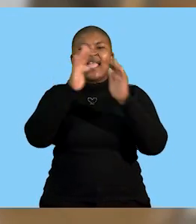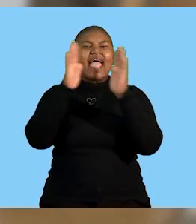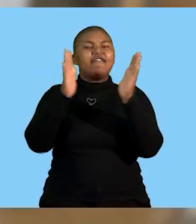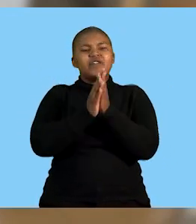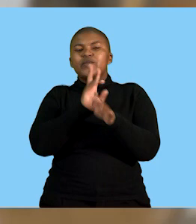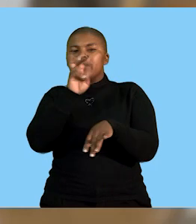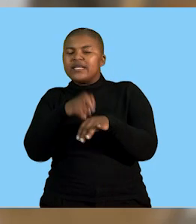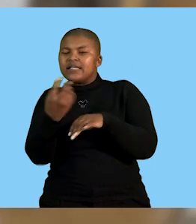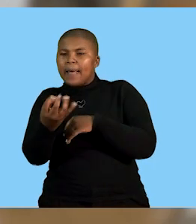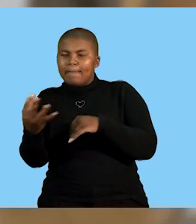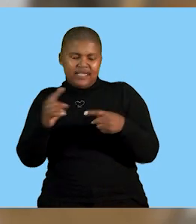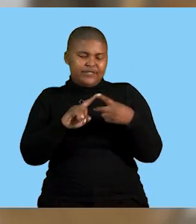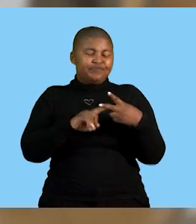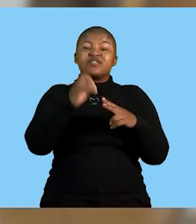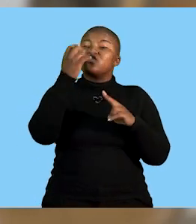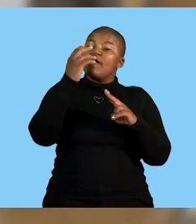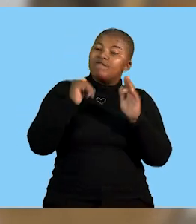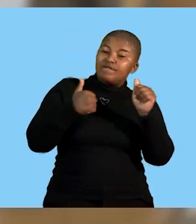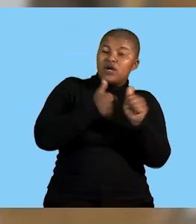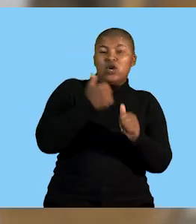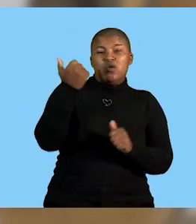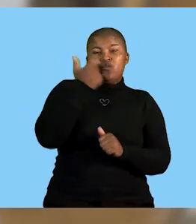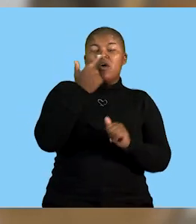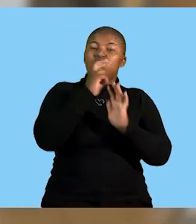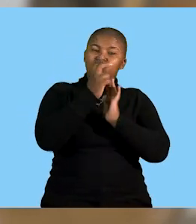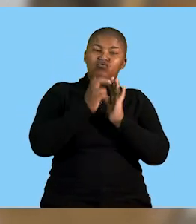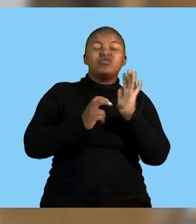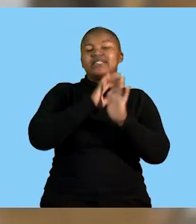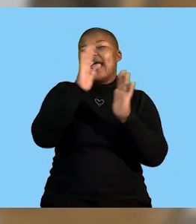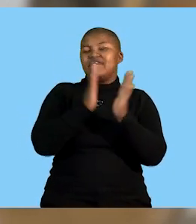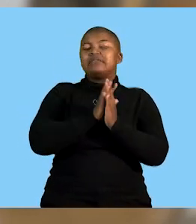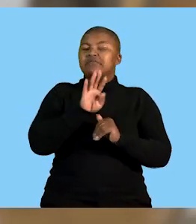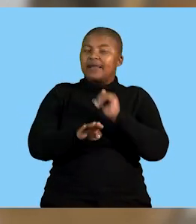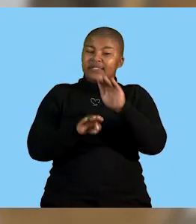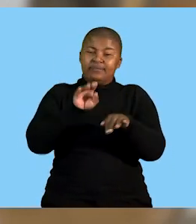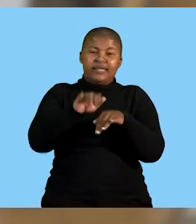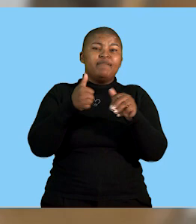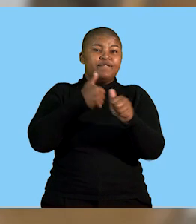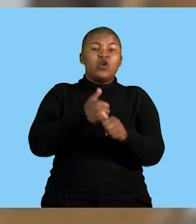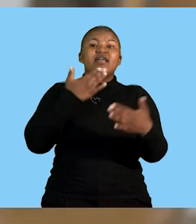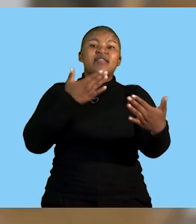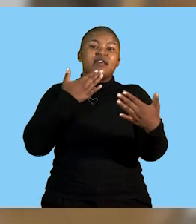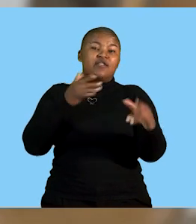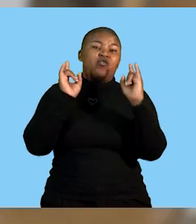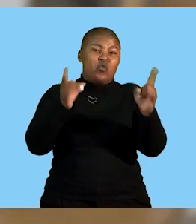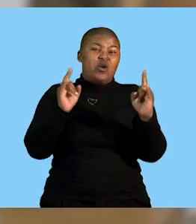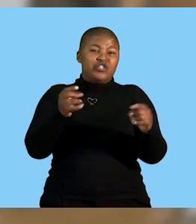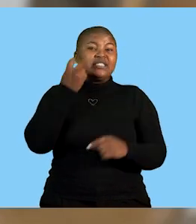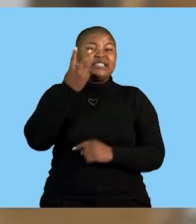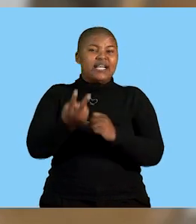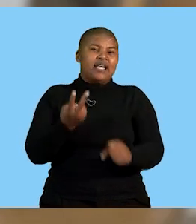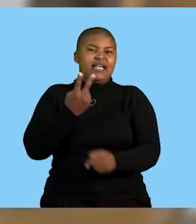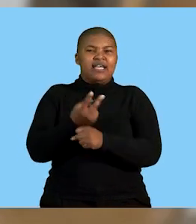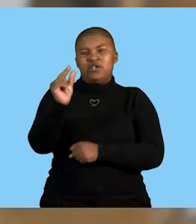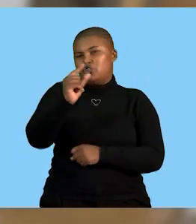of pieces and follow all the instructions as they are given on our manuals. Thank you for